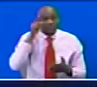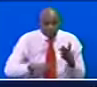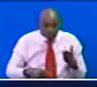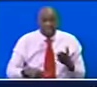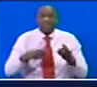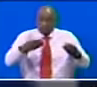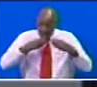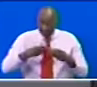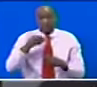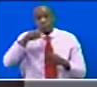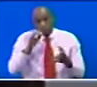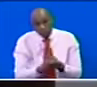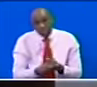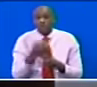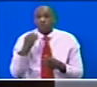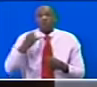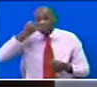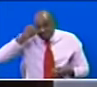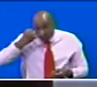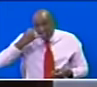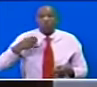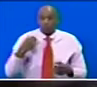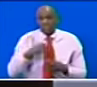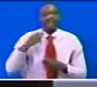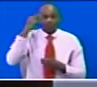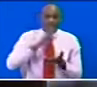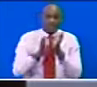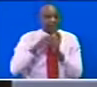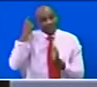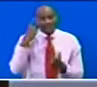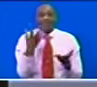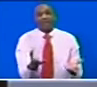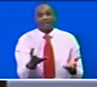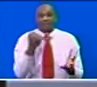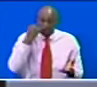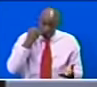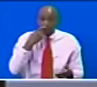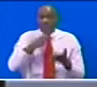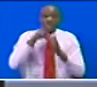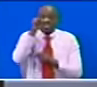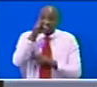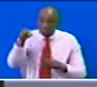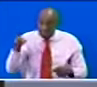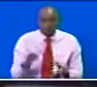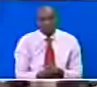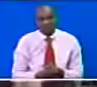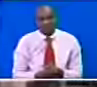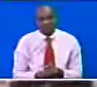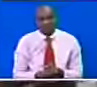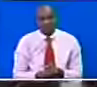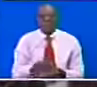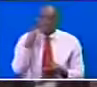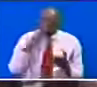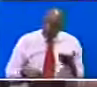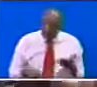kuletewa maunga, watoto wapotee akili, eh? Ni kuletewa mambo, watoto wapigwe, waambiwe ni nini na maendeleo hakuna. And it is